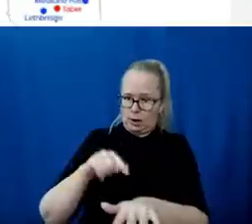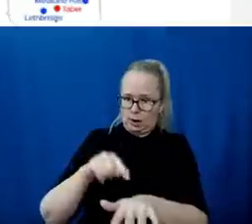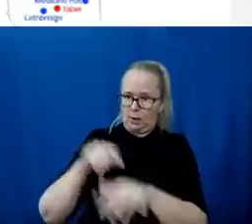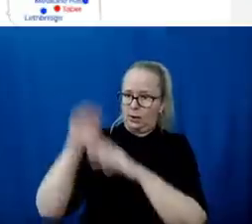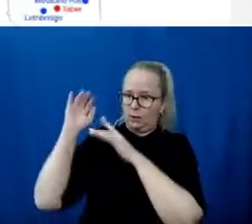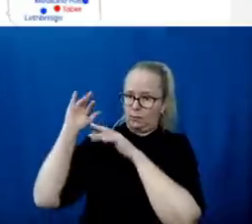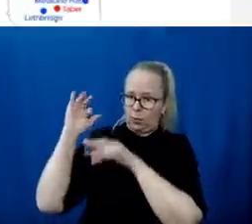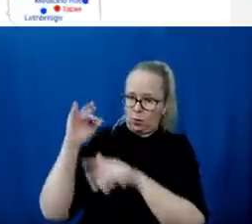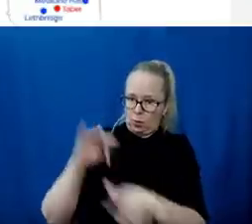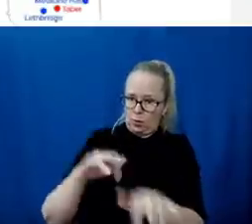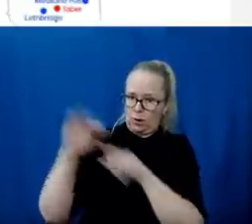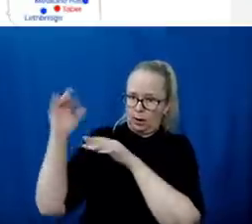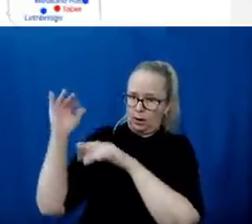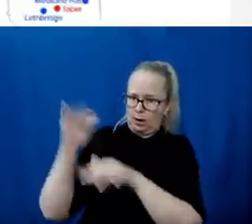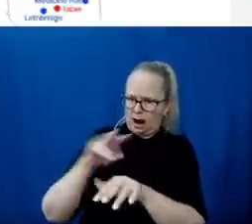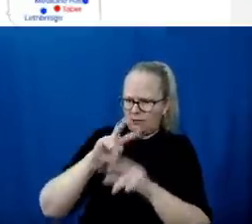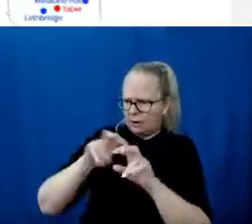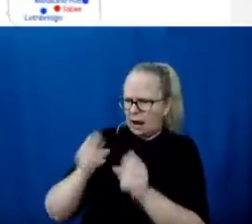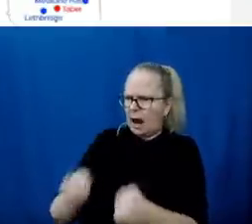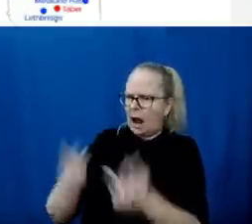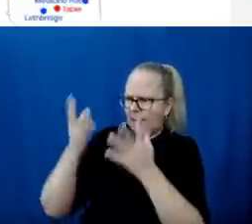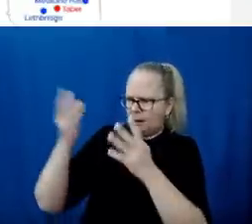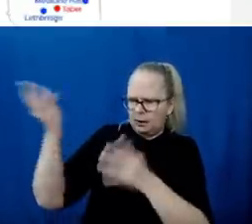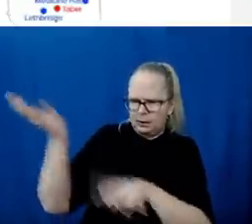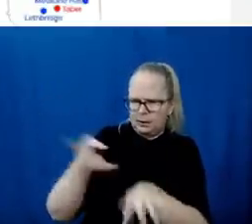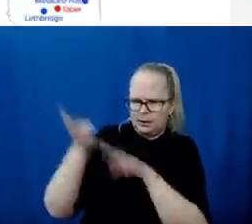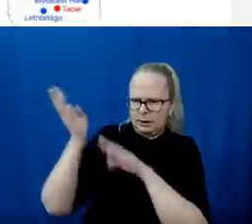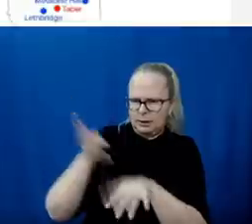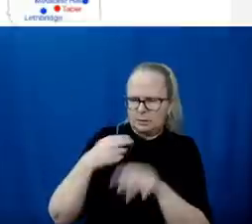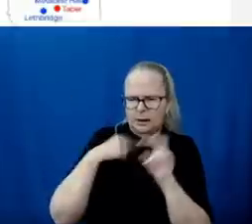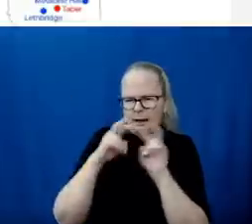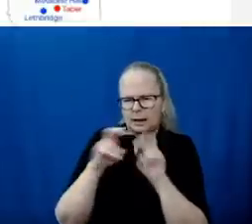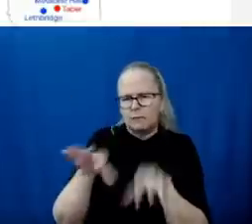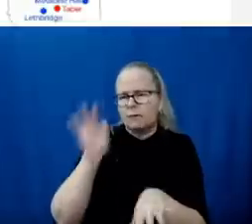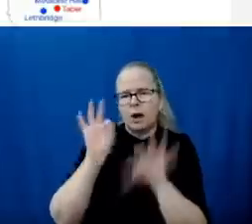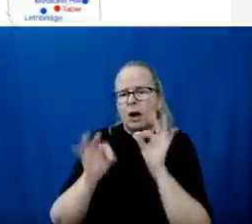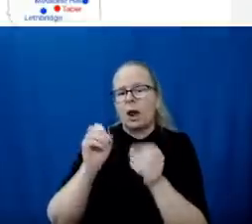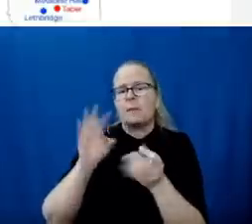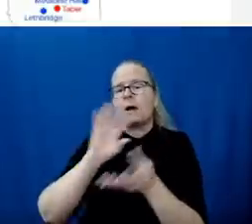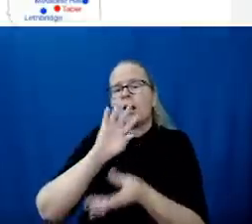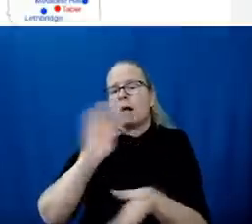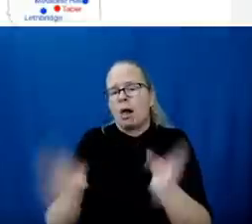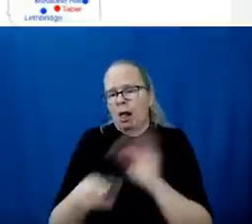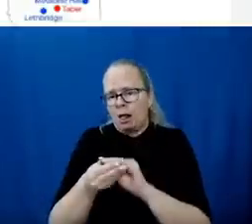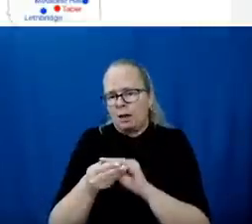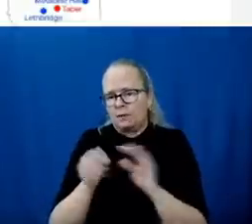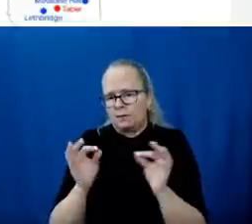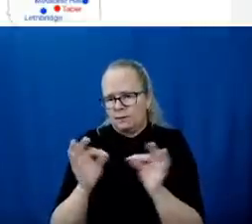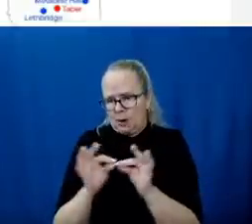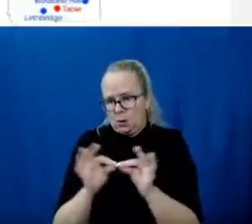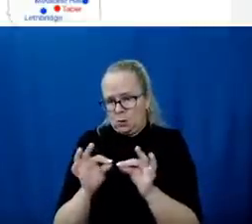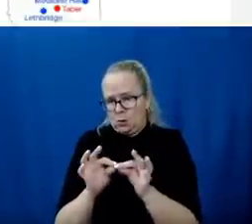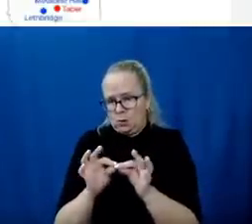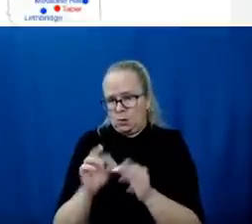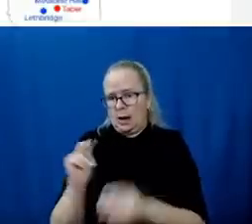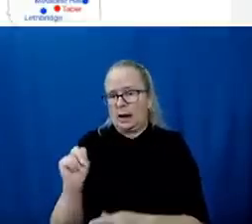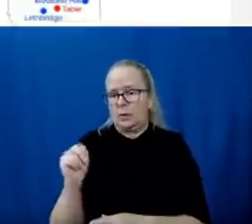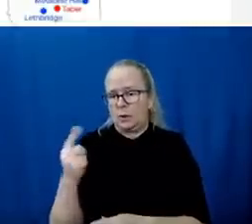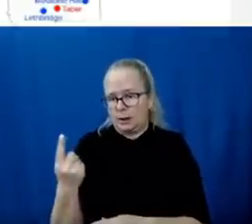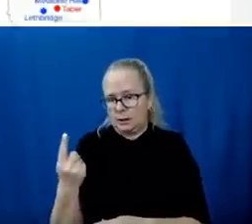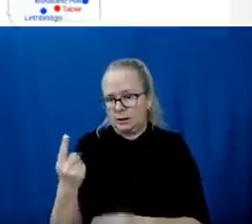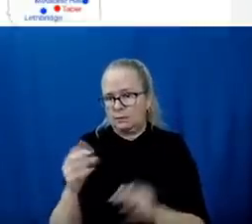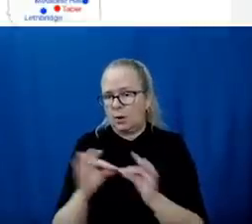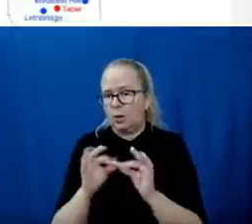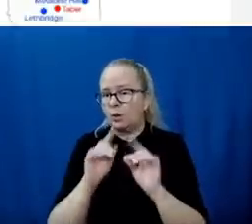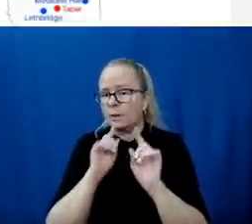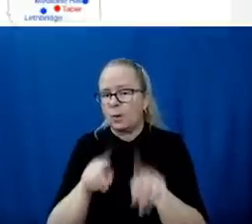on the amount of flow of wastewater that's received at each site, we can come up with a single composite value. And what you can see here is the